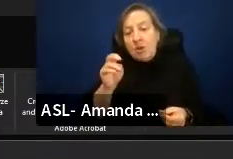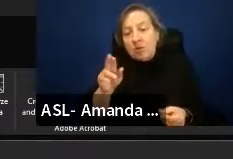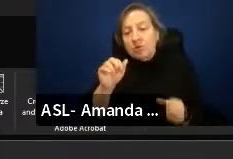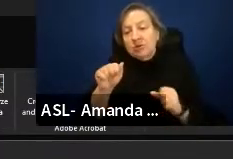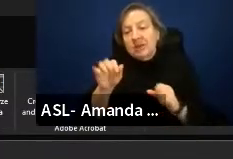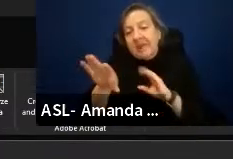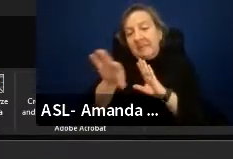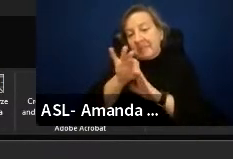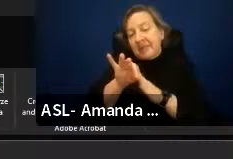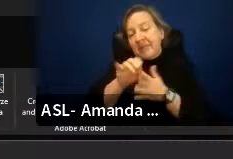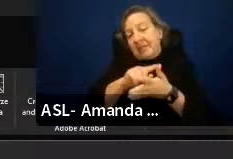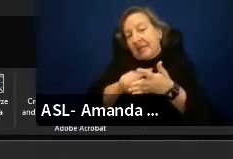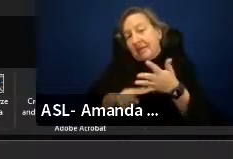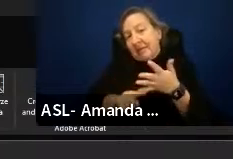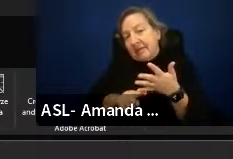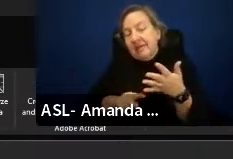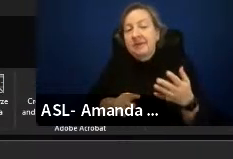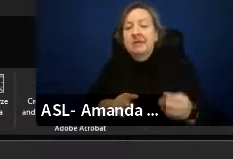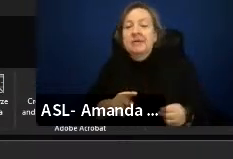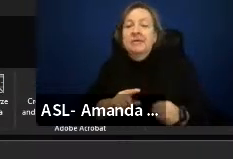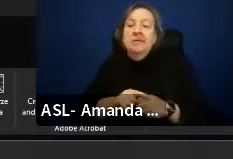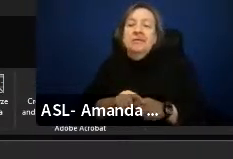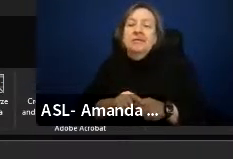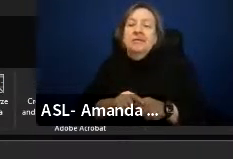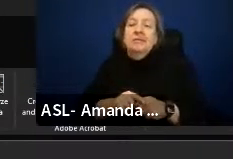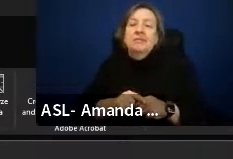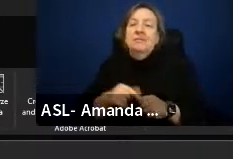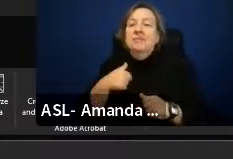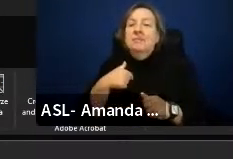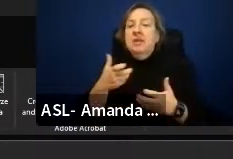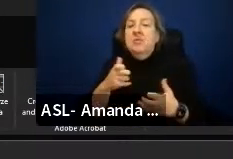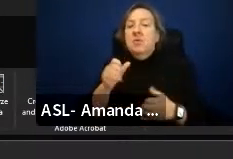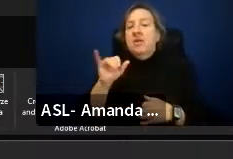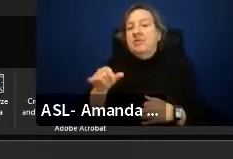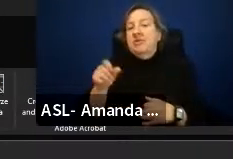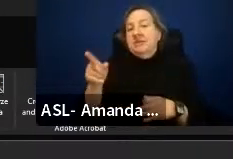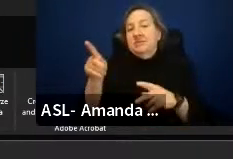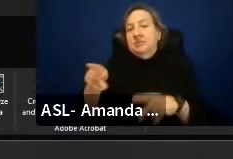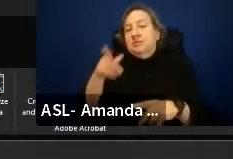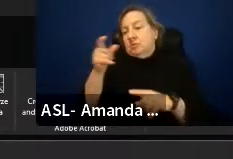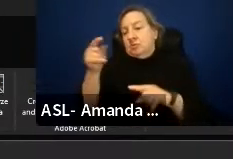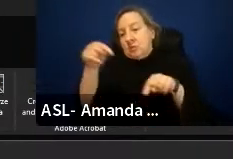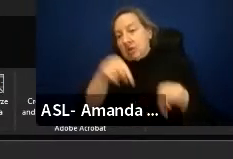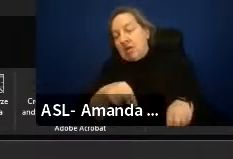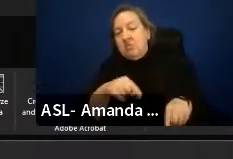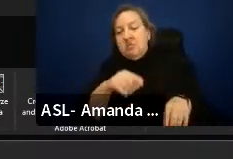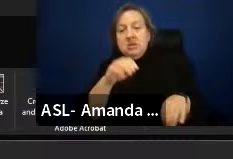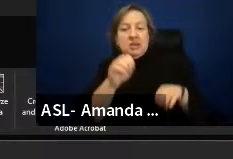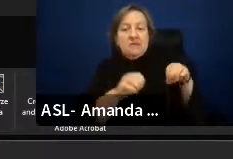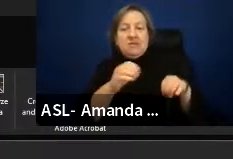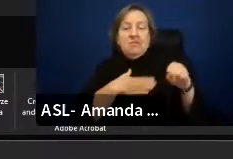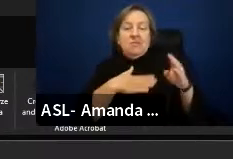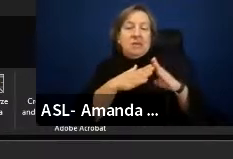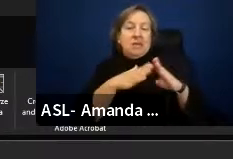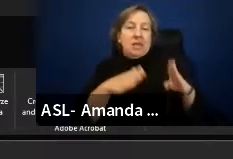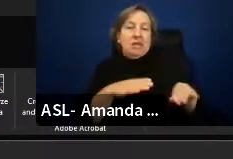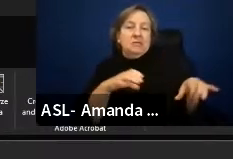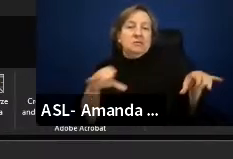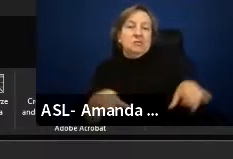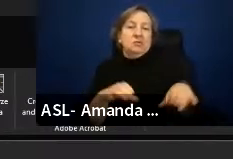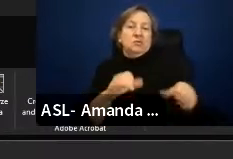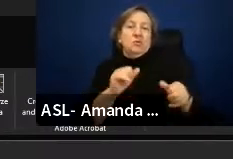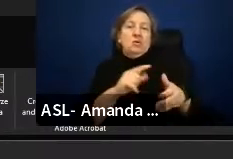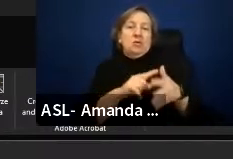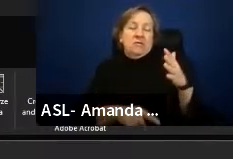select from. Said, I want this one to come and evaluate my house and do all of